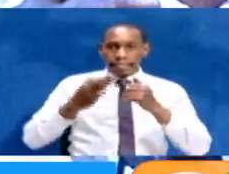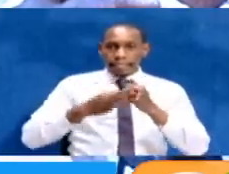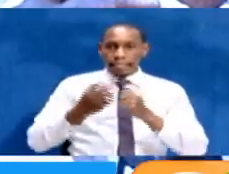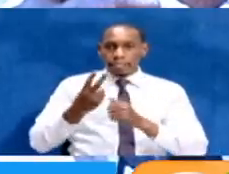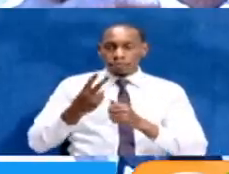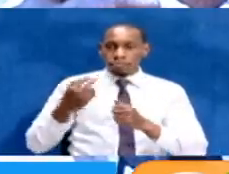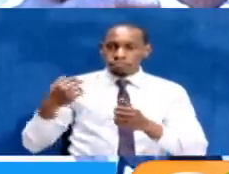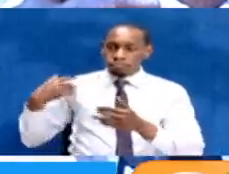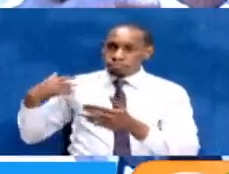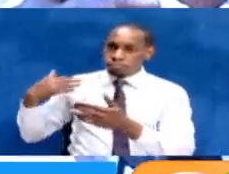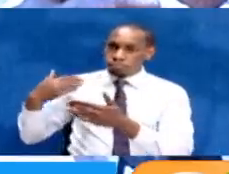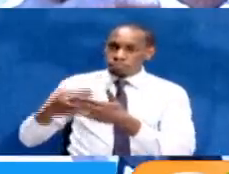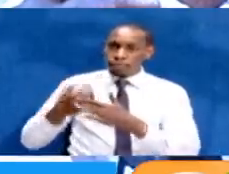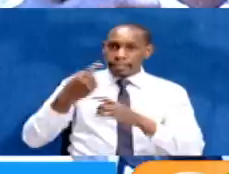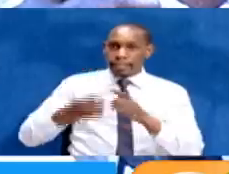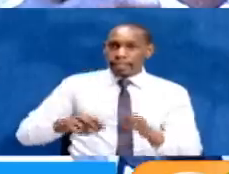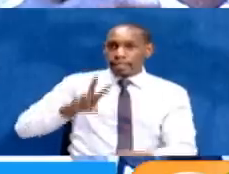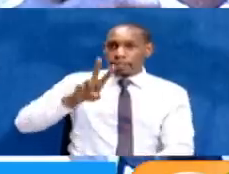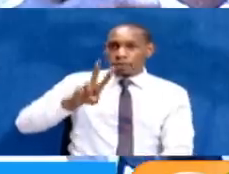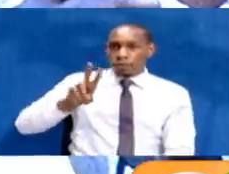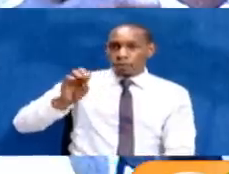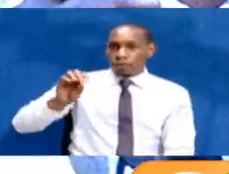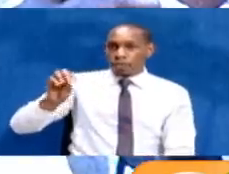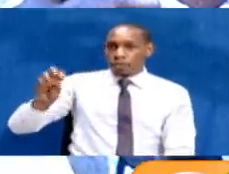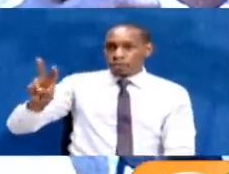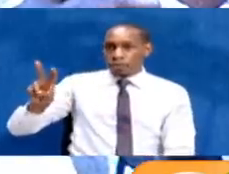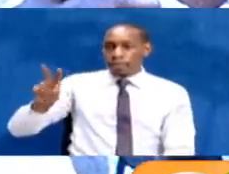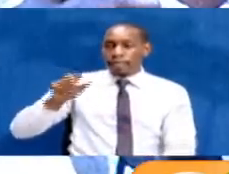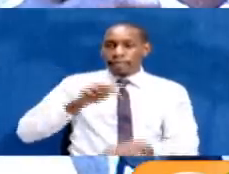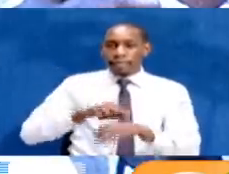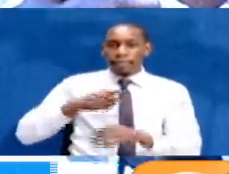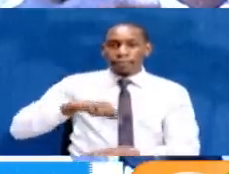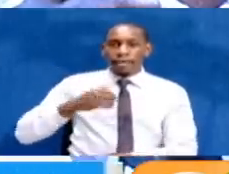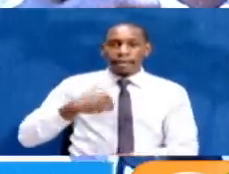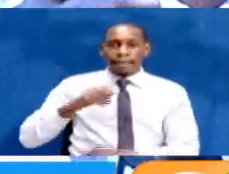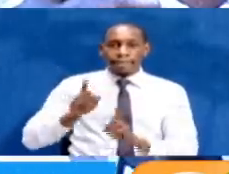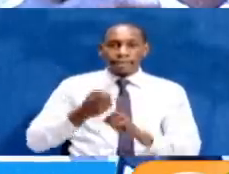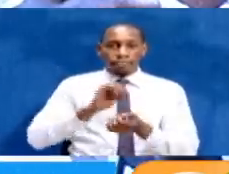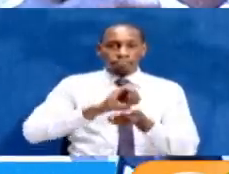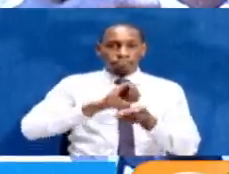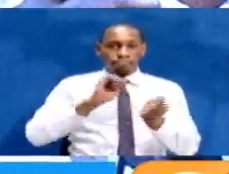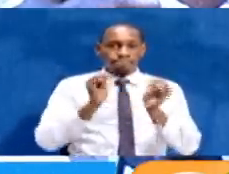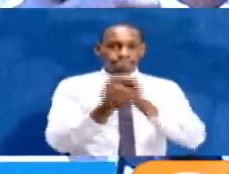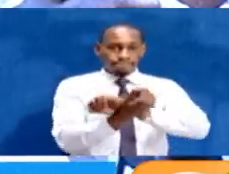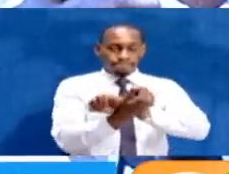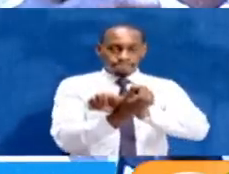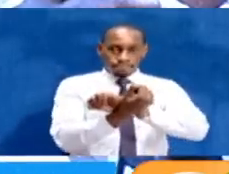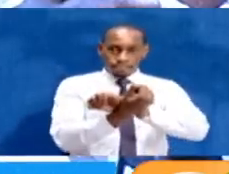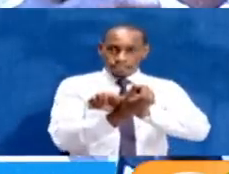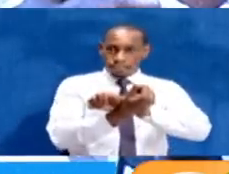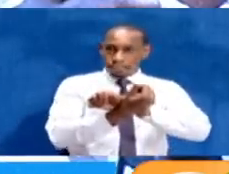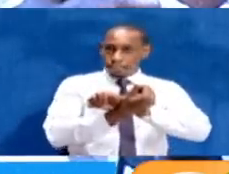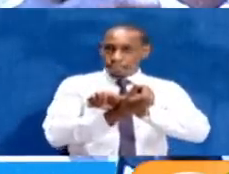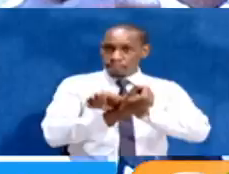1992 all the way to 2002, when we had our first change of